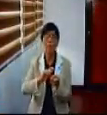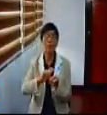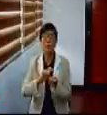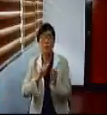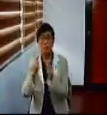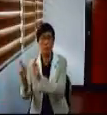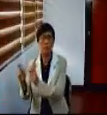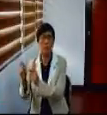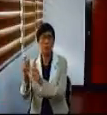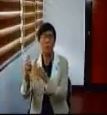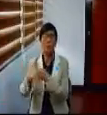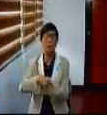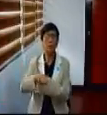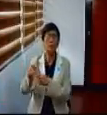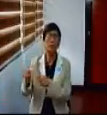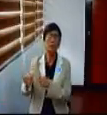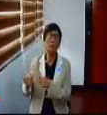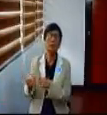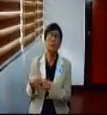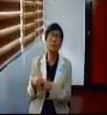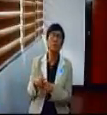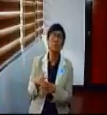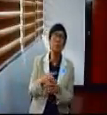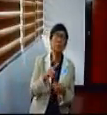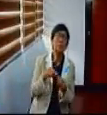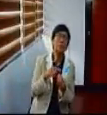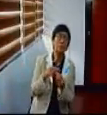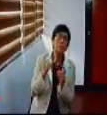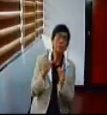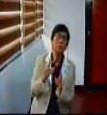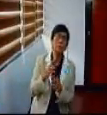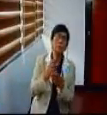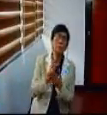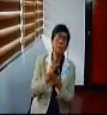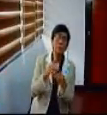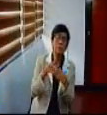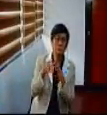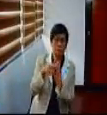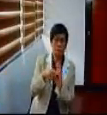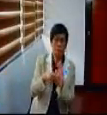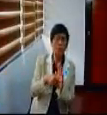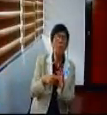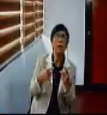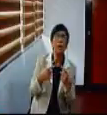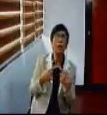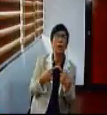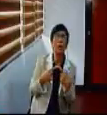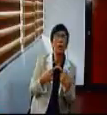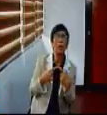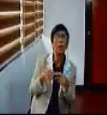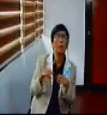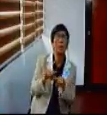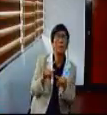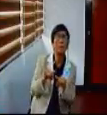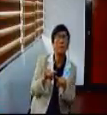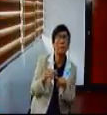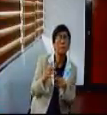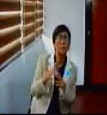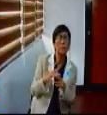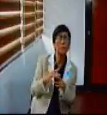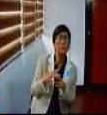of the human rights guiding principles, there is a very little difficulty with the transboundary issue because